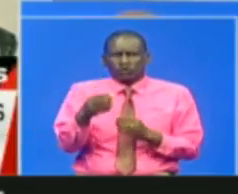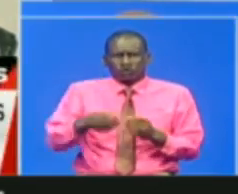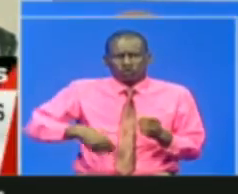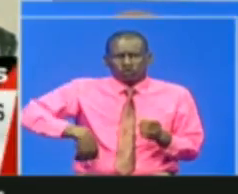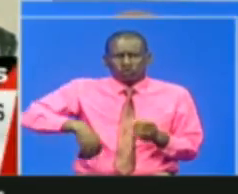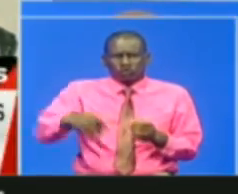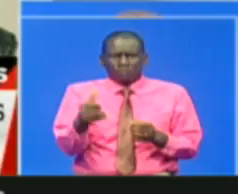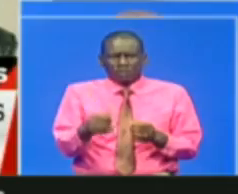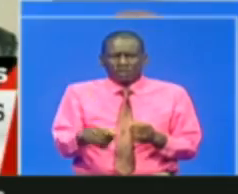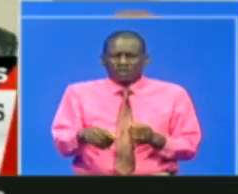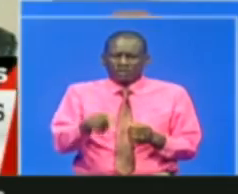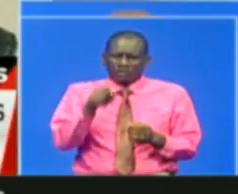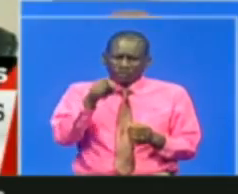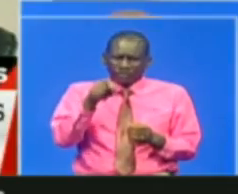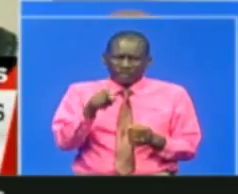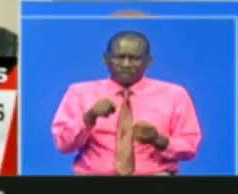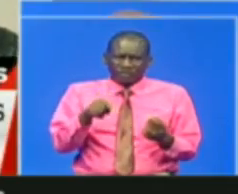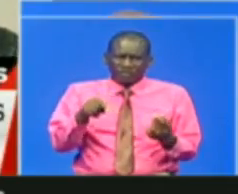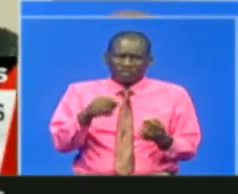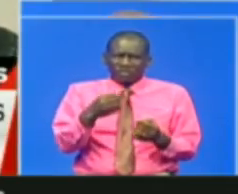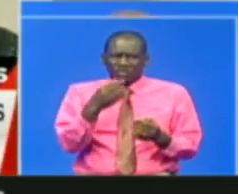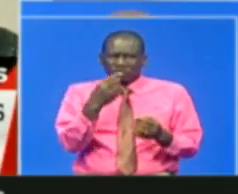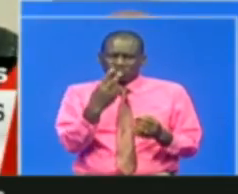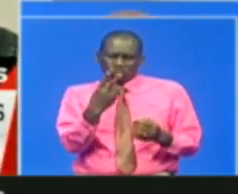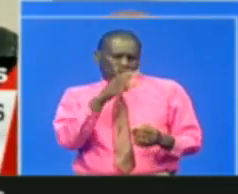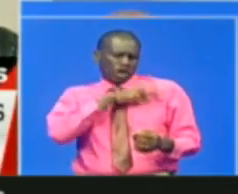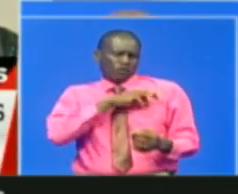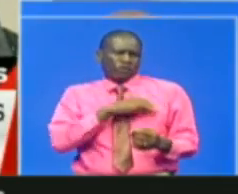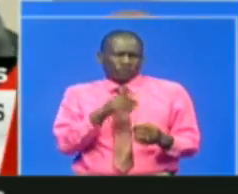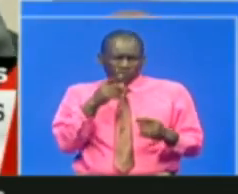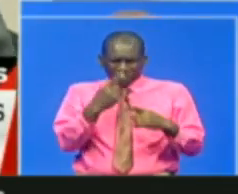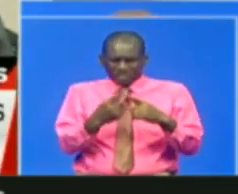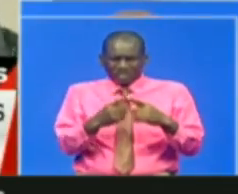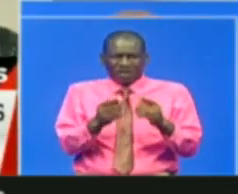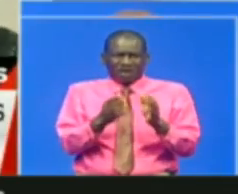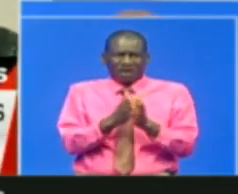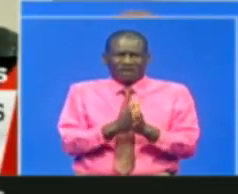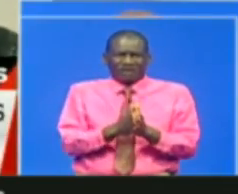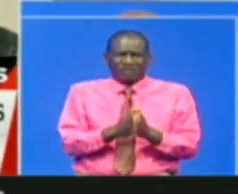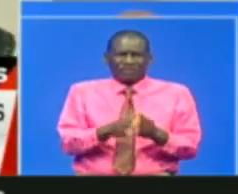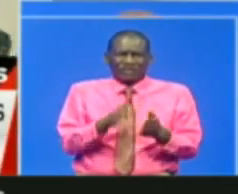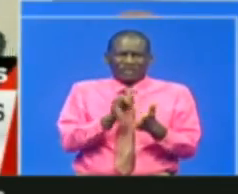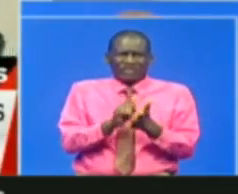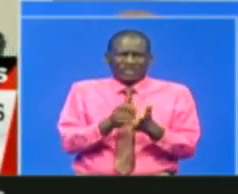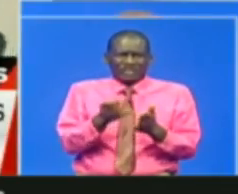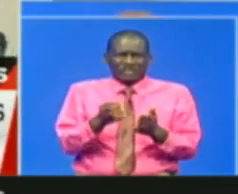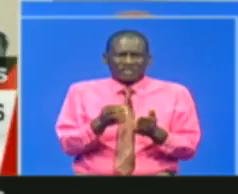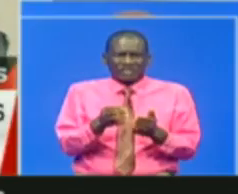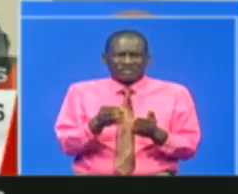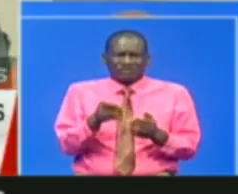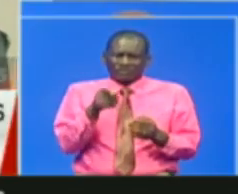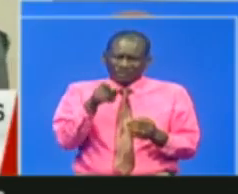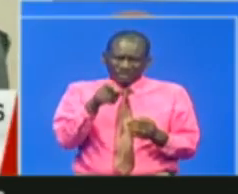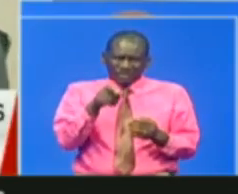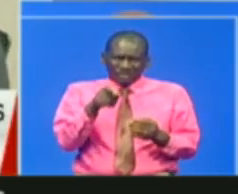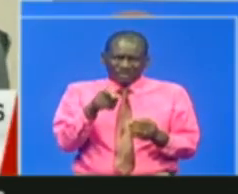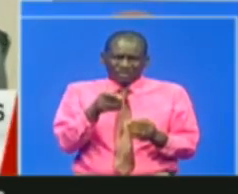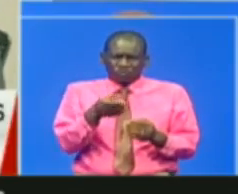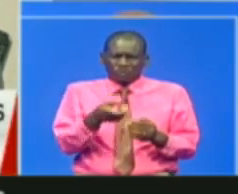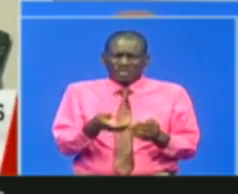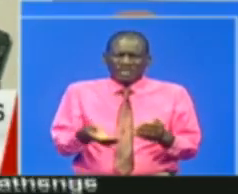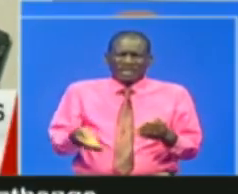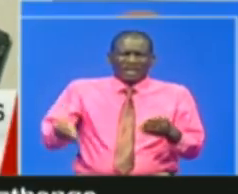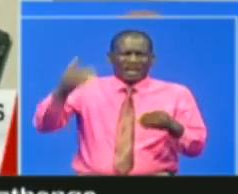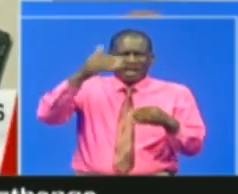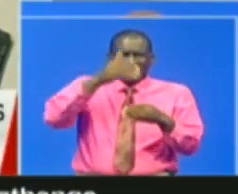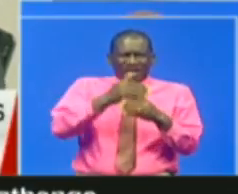for that particular 2 allowances for this year, and that is bound to increase the